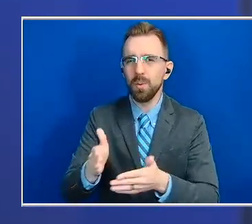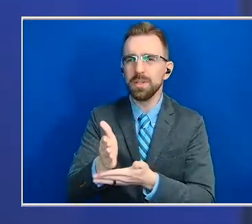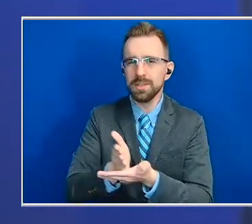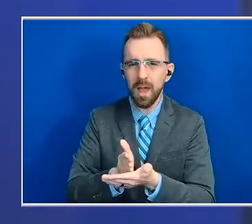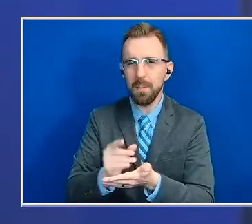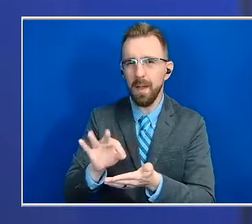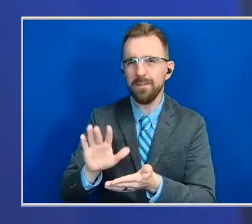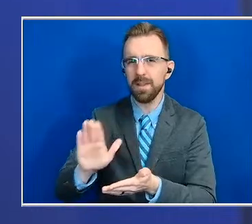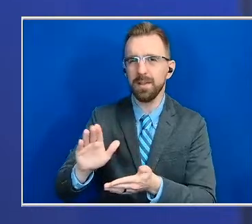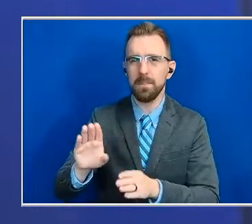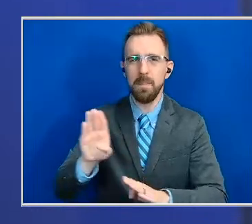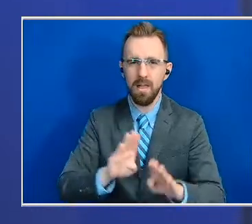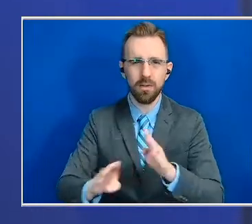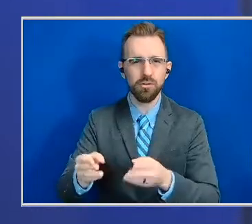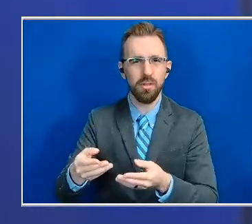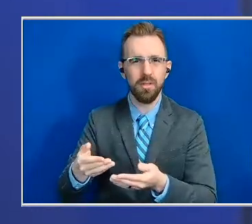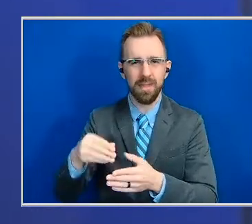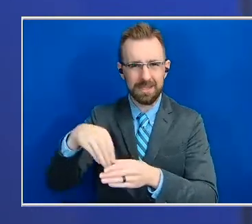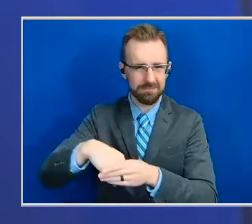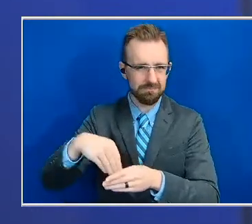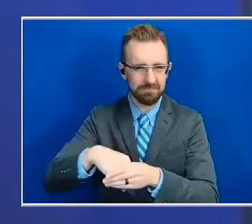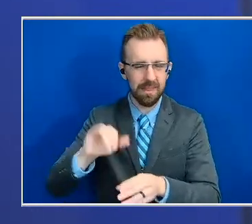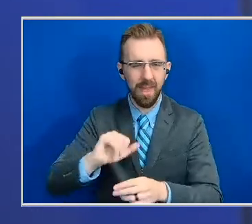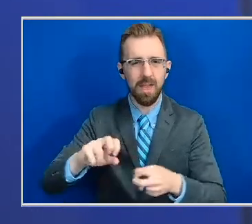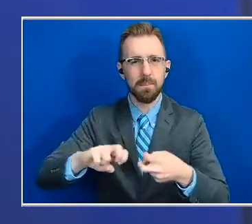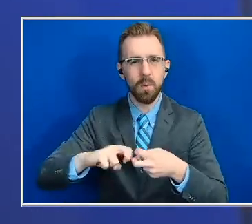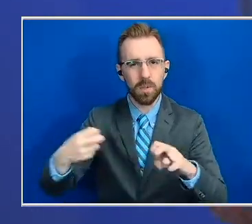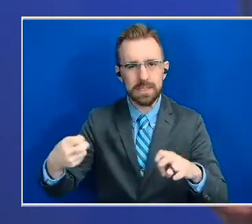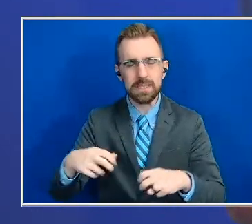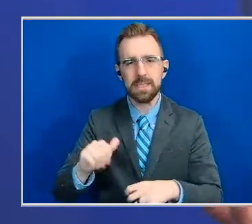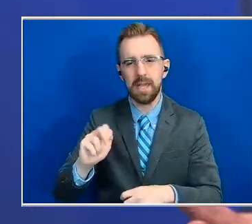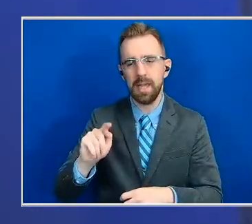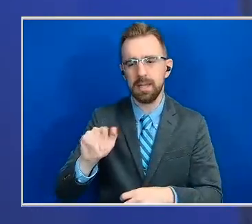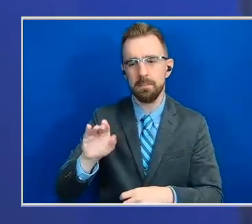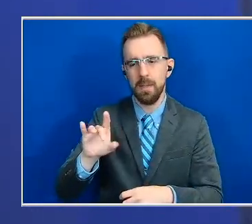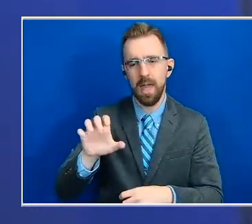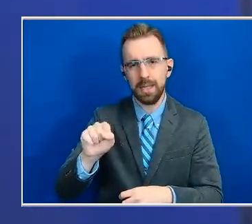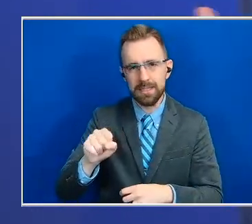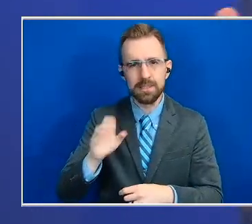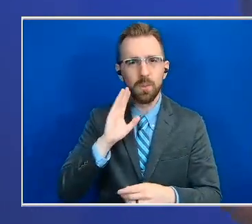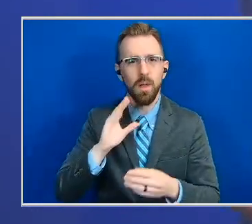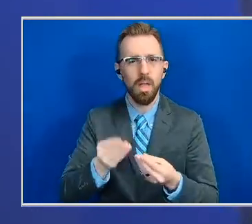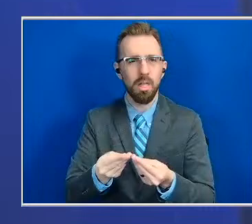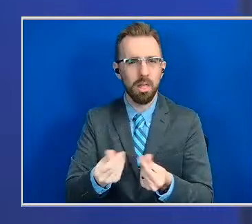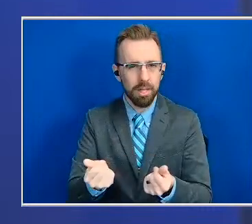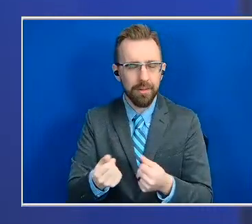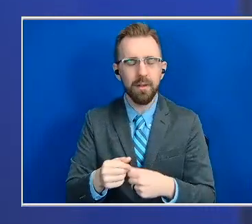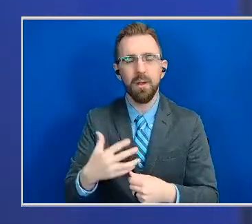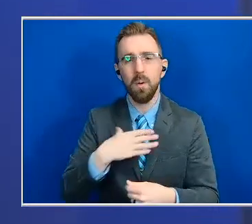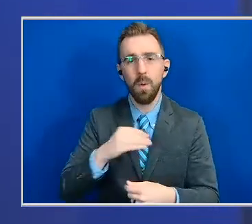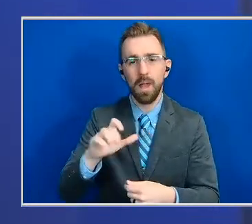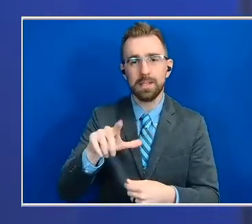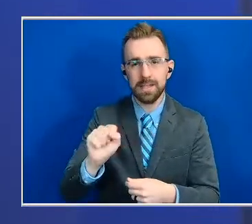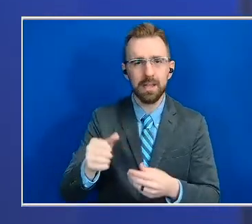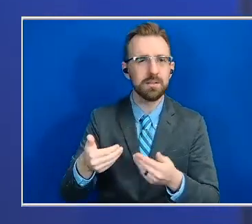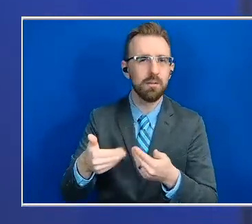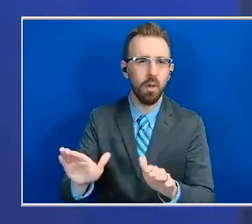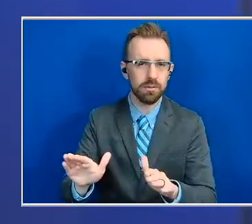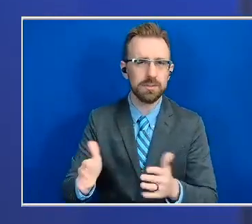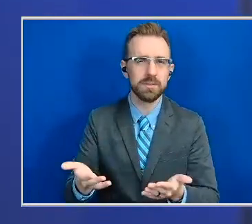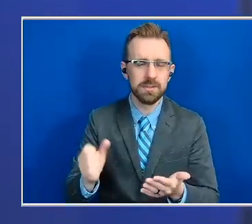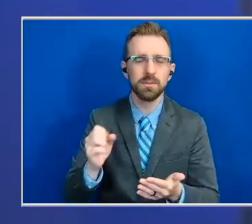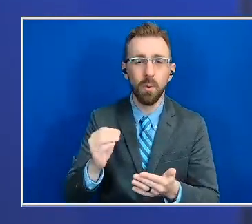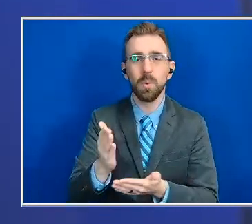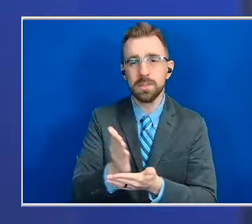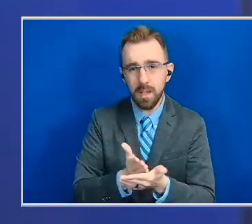biological properties, like some of the proteins, antibodies or proteins, they get degraded, the white cells are lost. So some of the properties